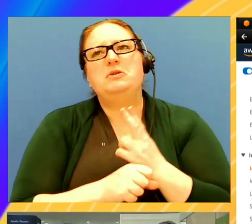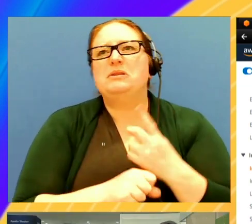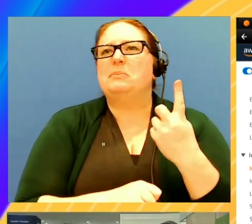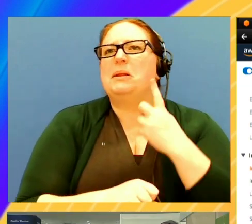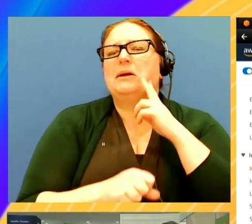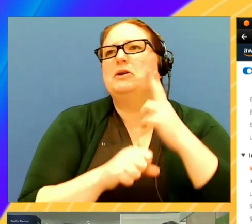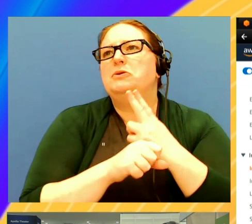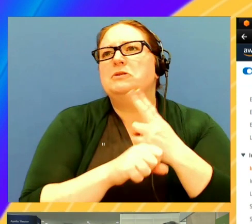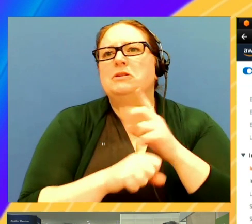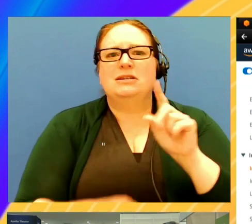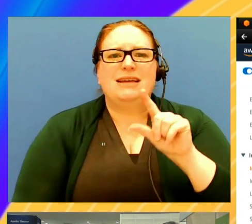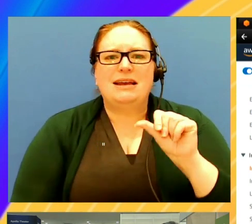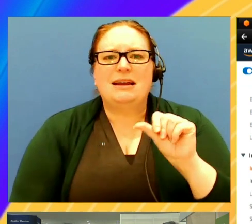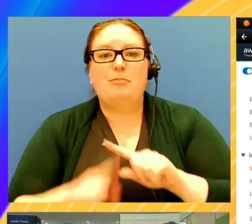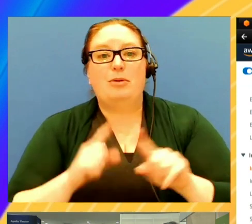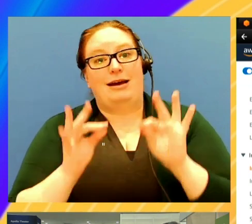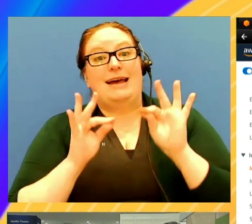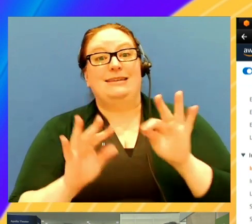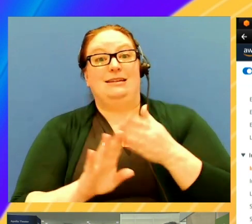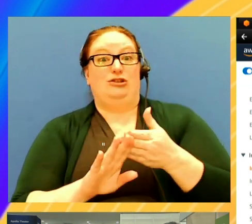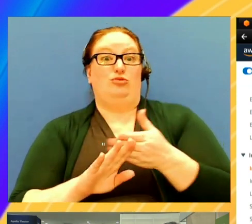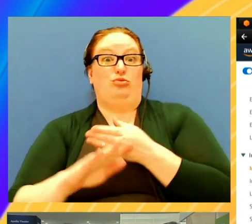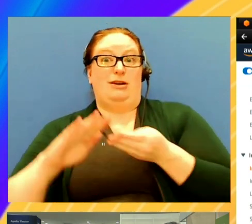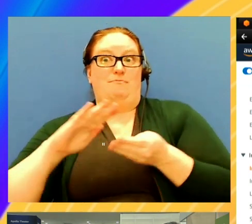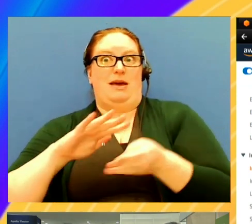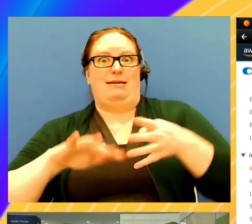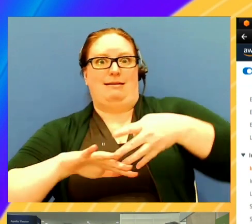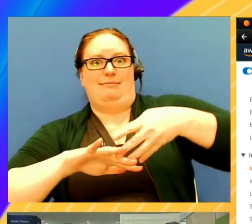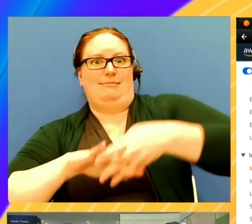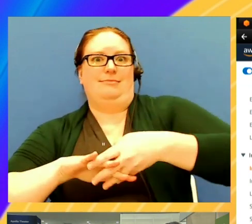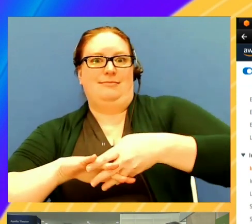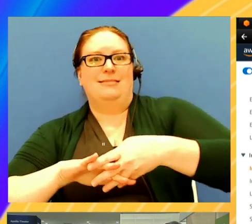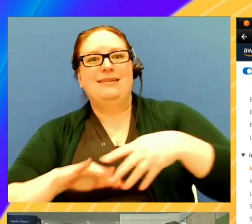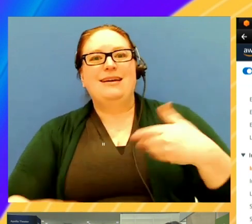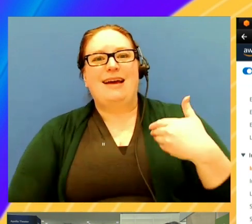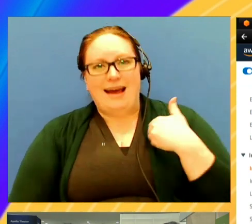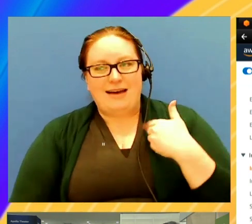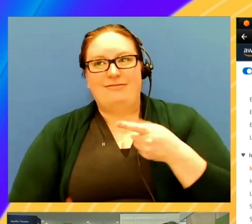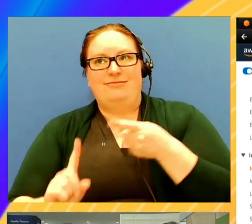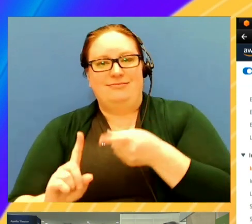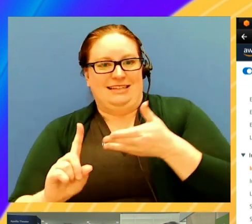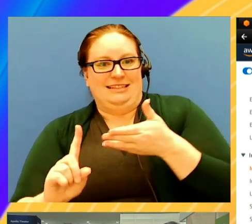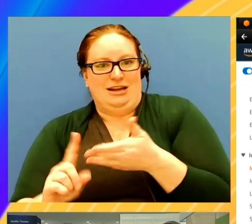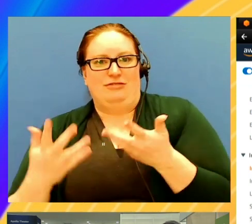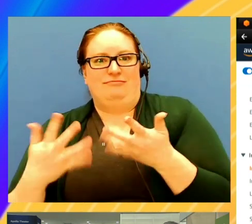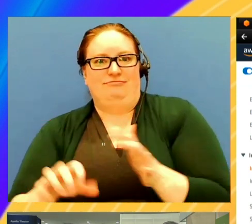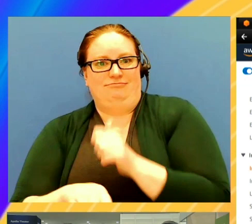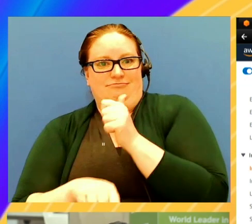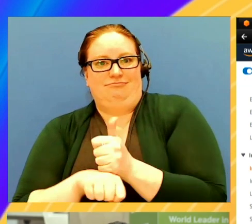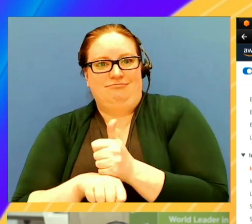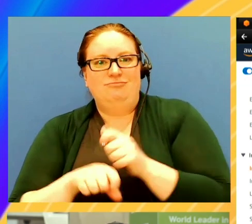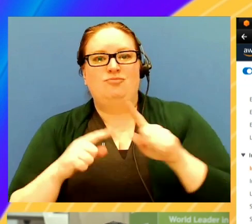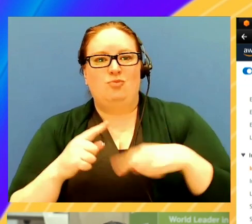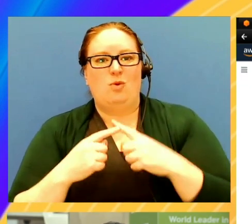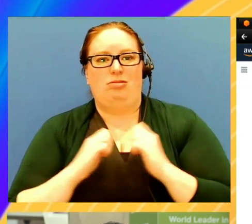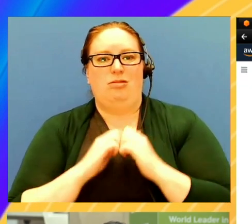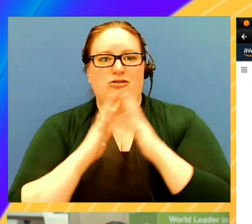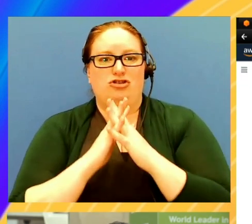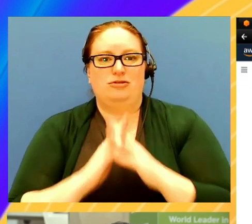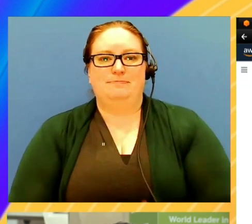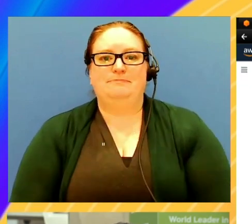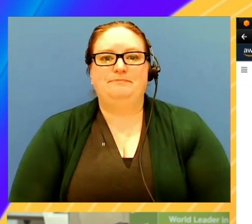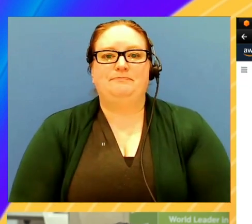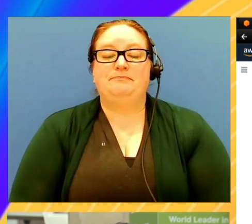ideal way is to pre-bake it into our golden image ahead of time, so that we have the agent and we know it's there in place at launch. Okay, perfect.